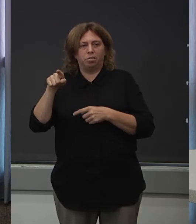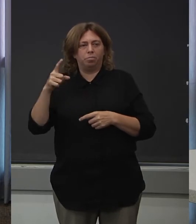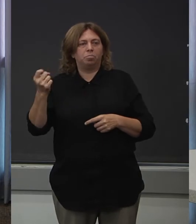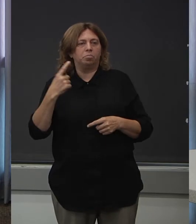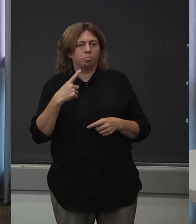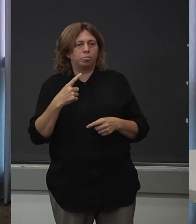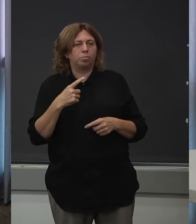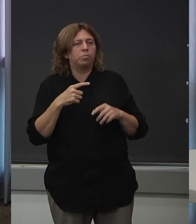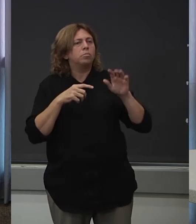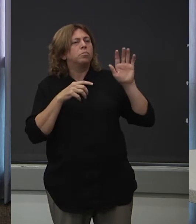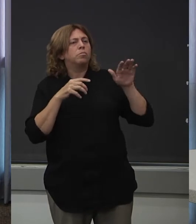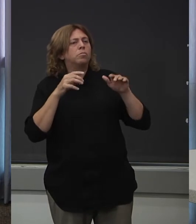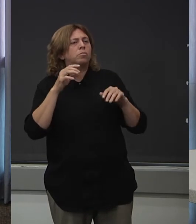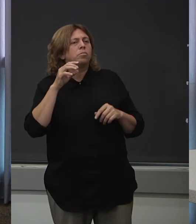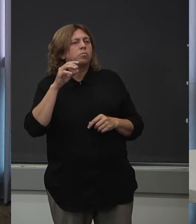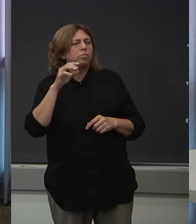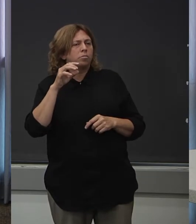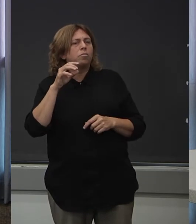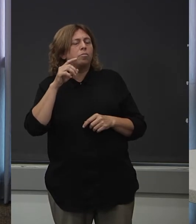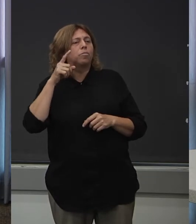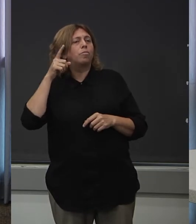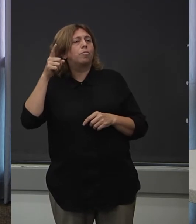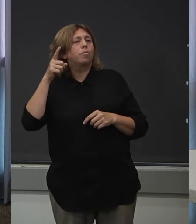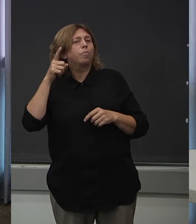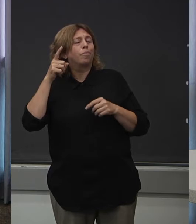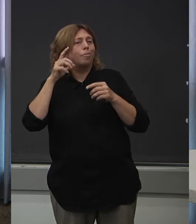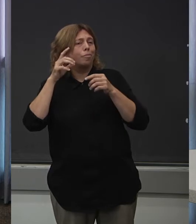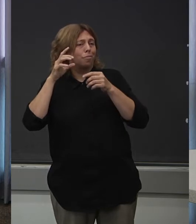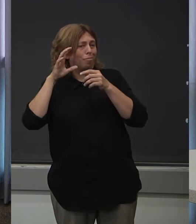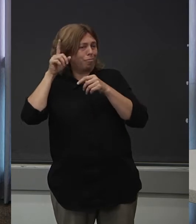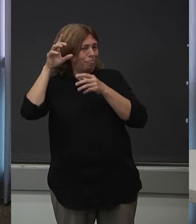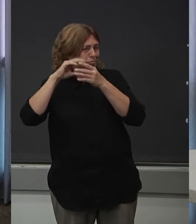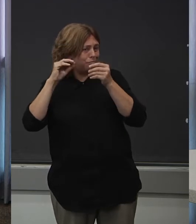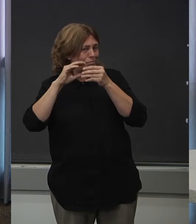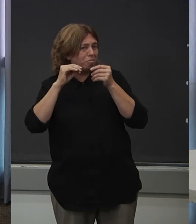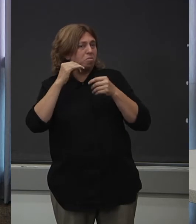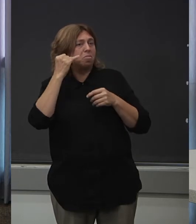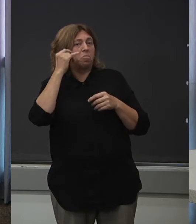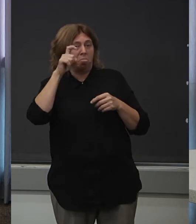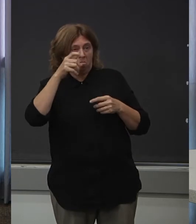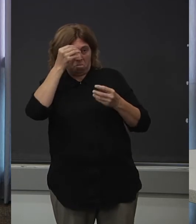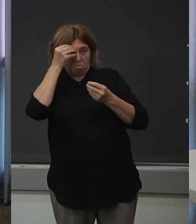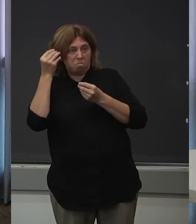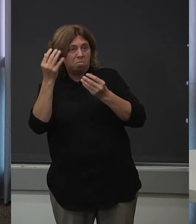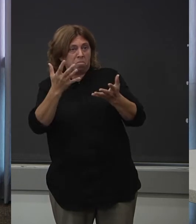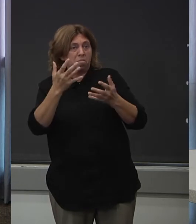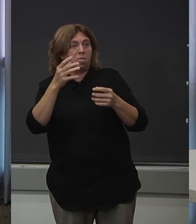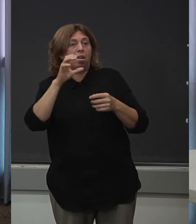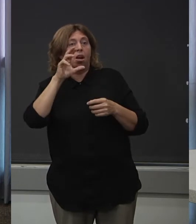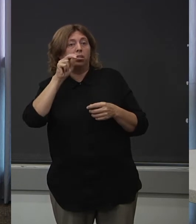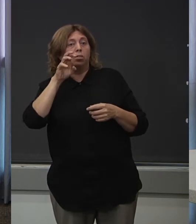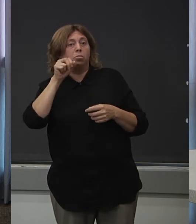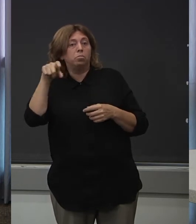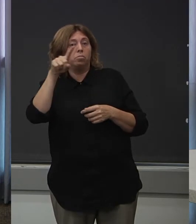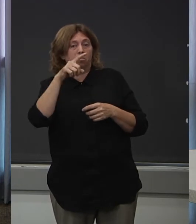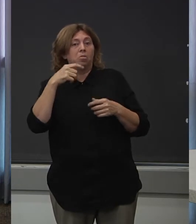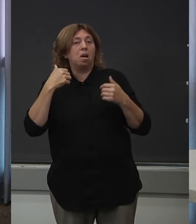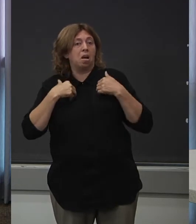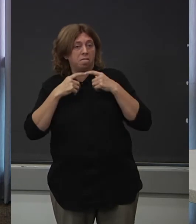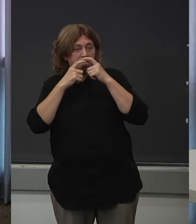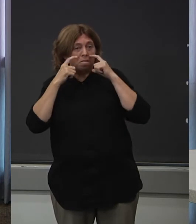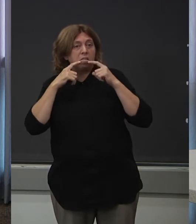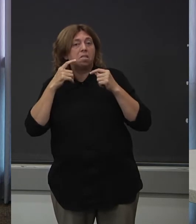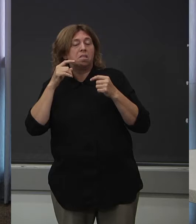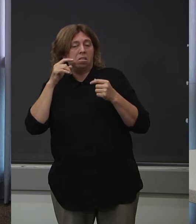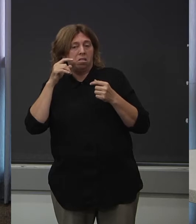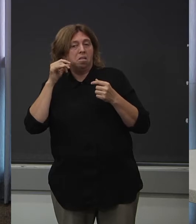only informing passengers that masks are available and not enforcing the mandate, they're saying that OHA has confirmed